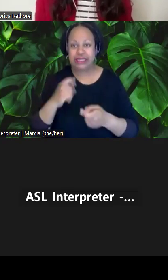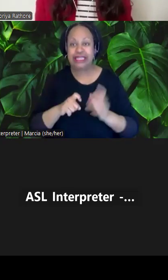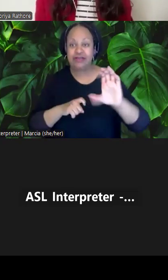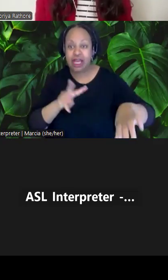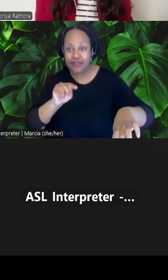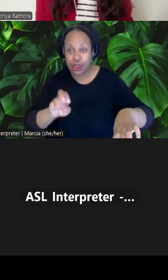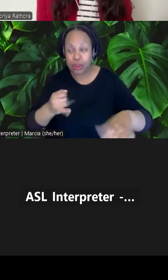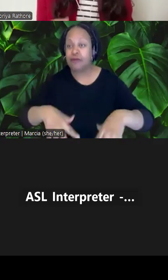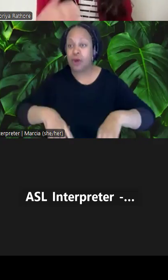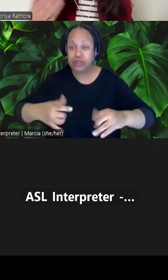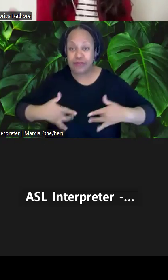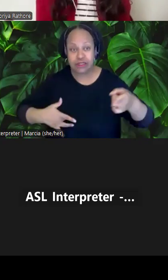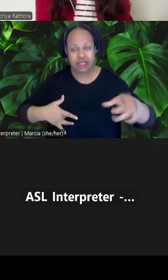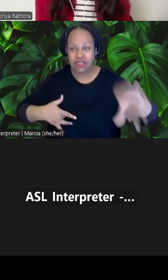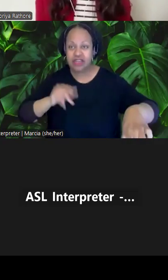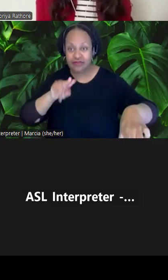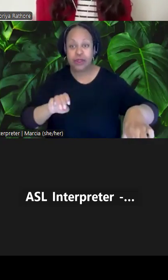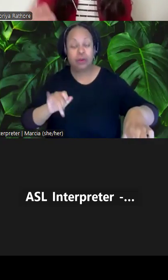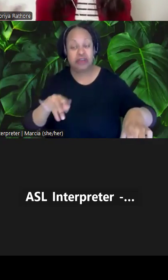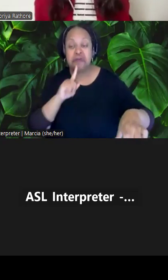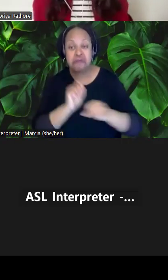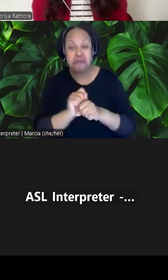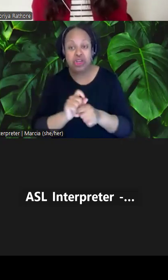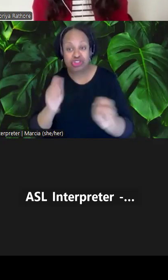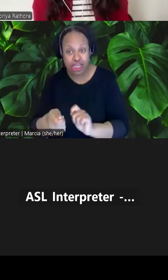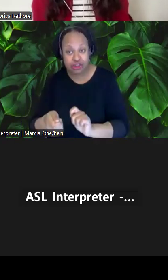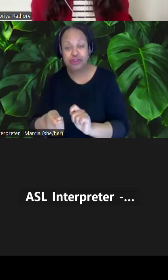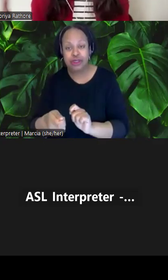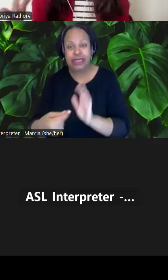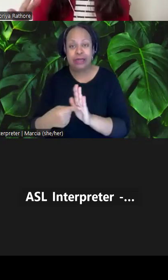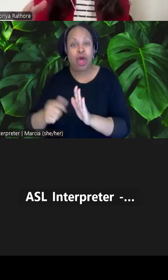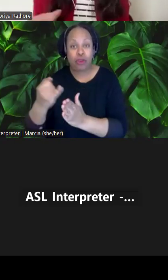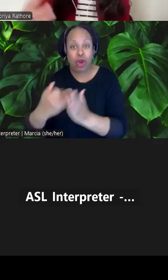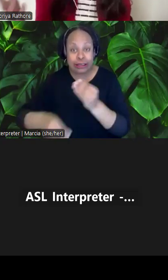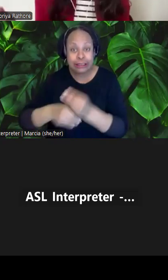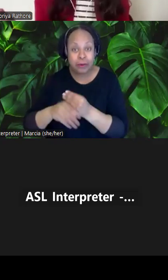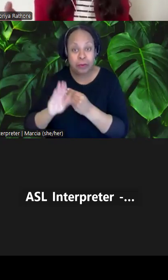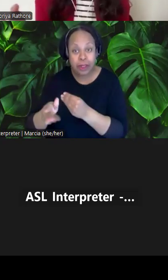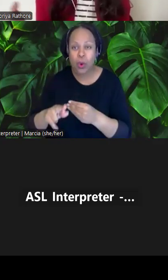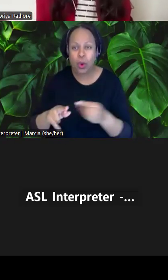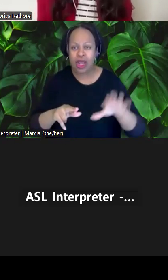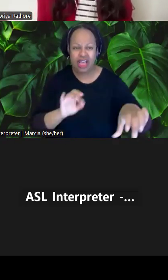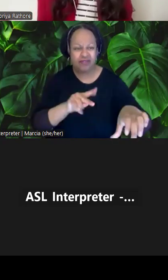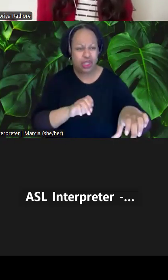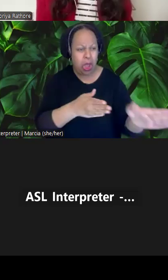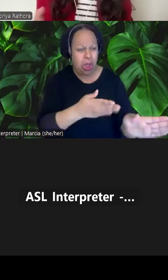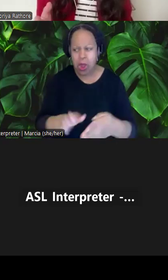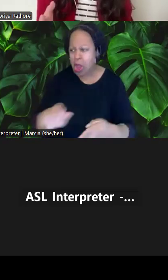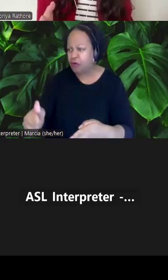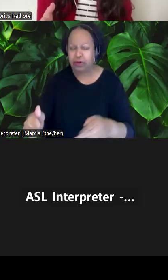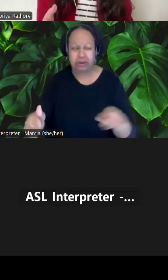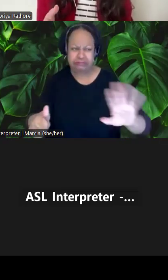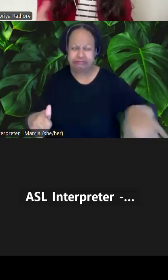doing an event. And if those things change, like you end up working with additional artists or you change your venue, that's okay.